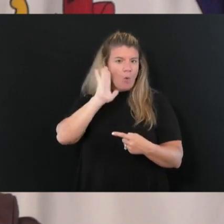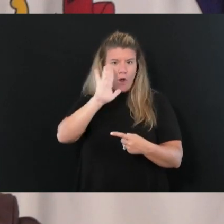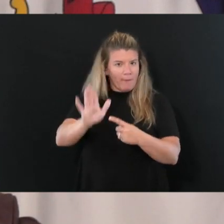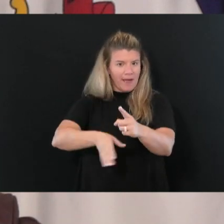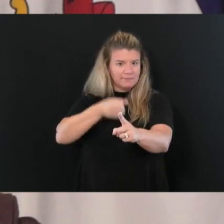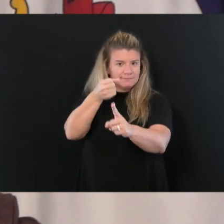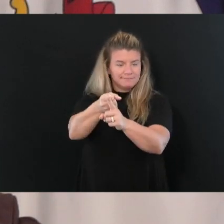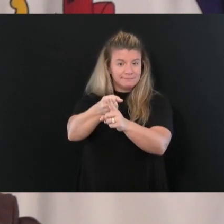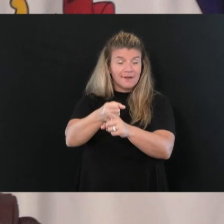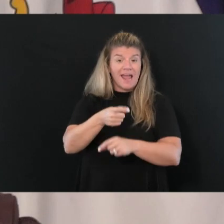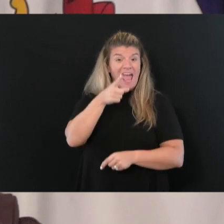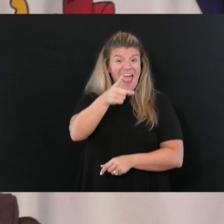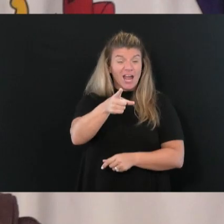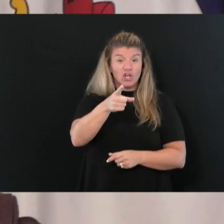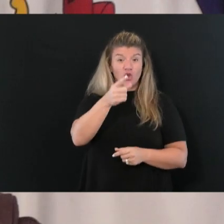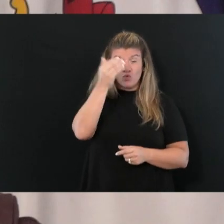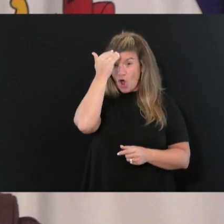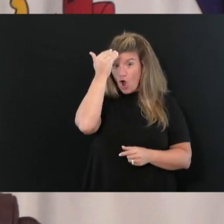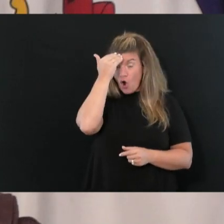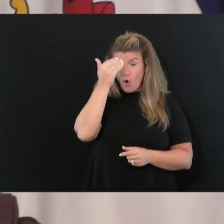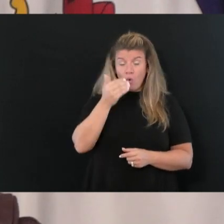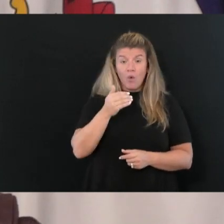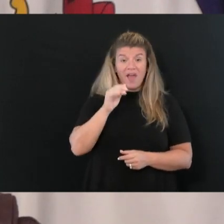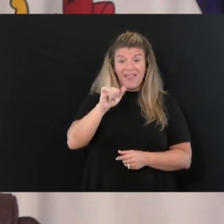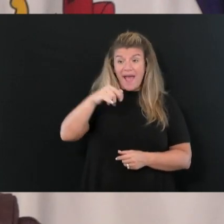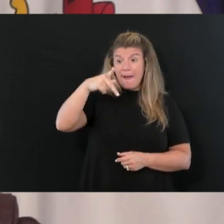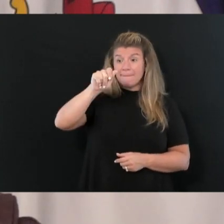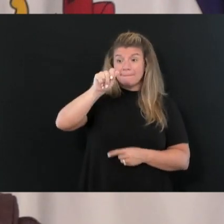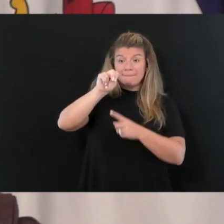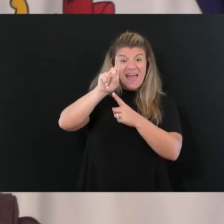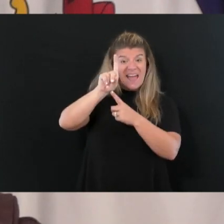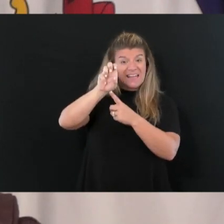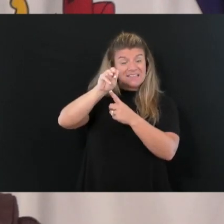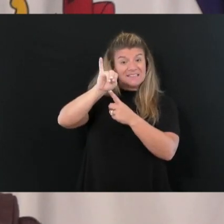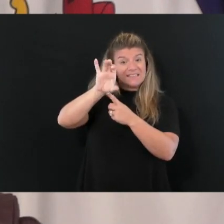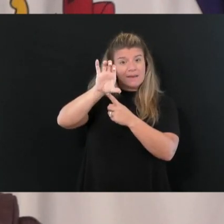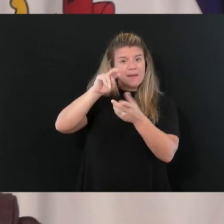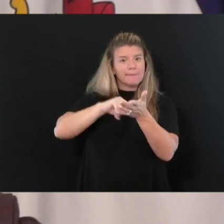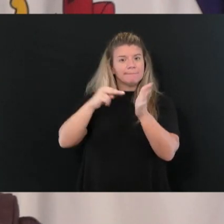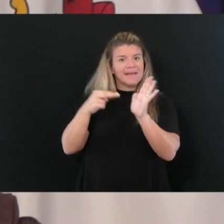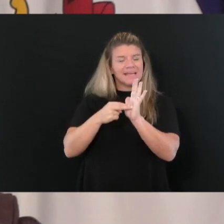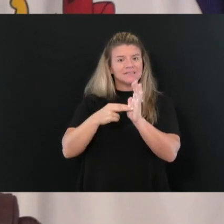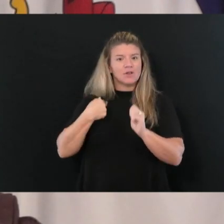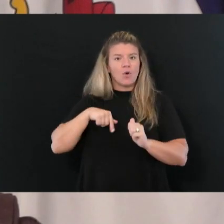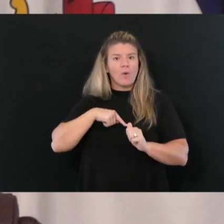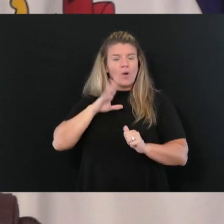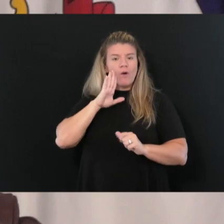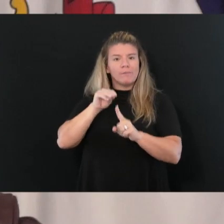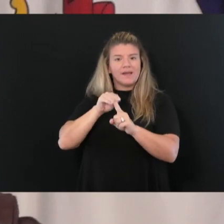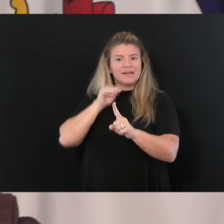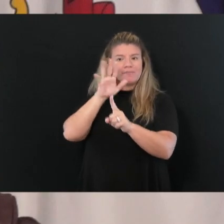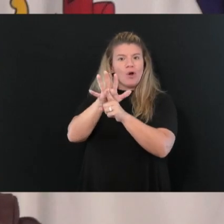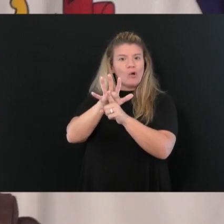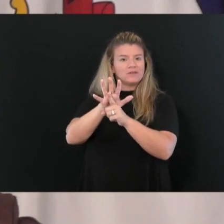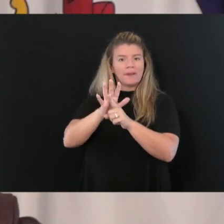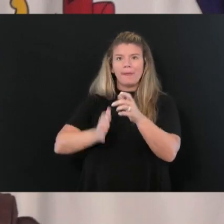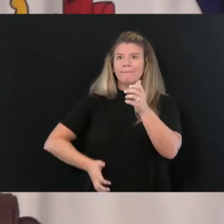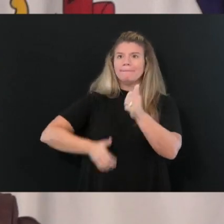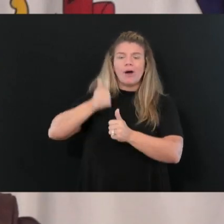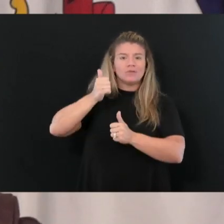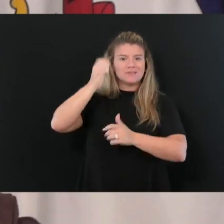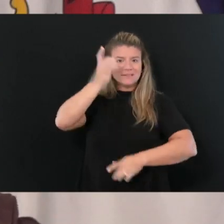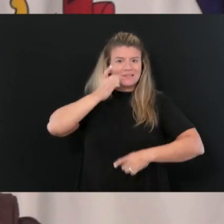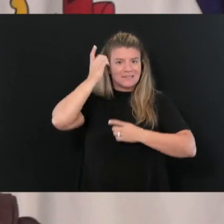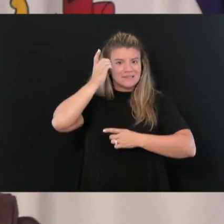Virginia will be exposed to the highest degree of any state in the nation, the oldest, the